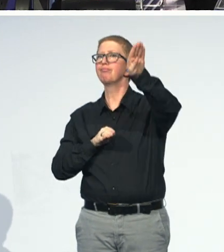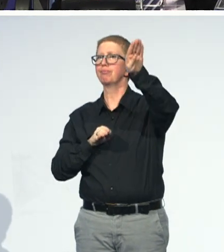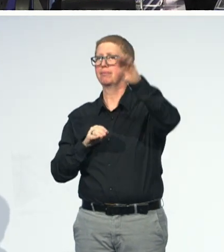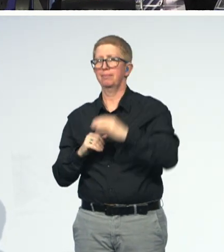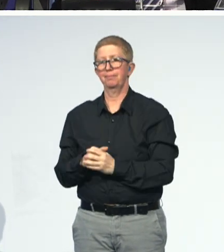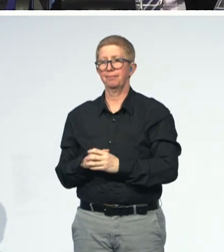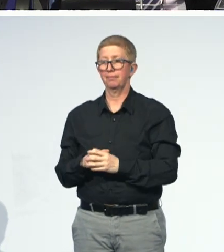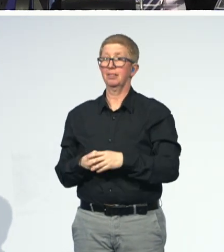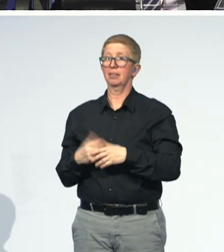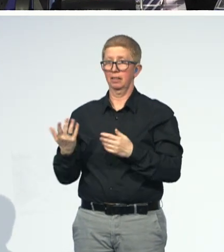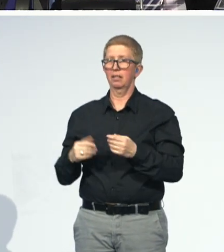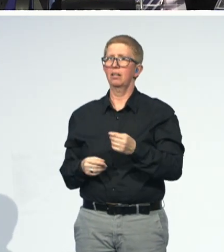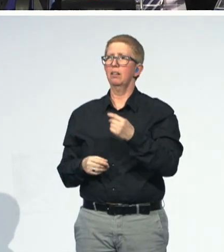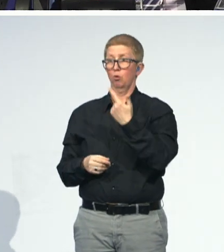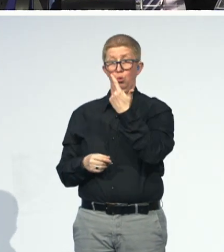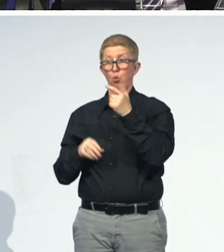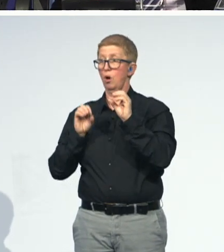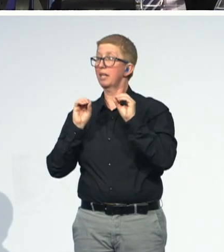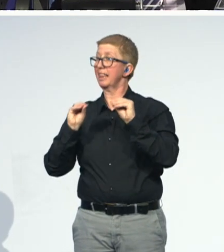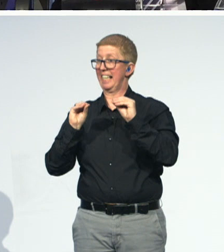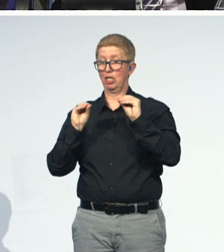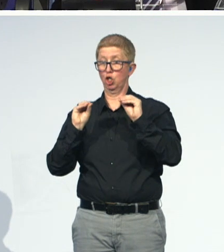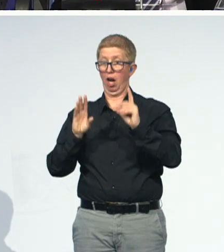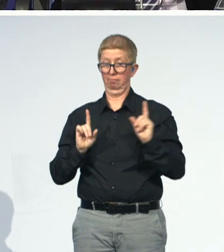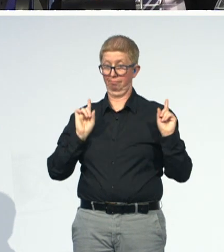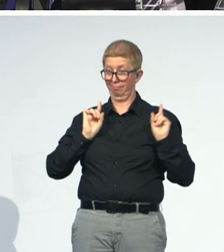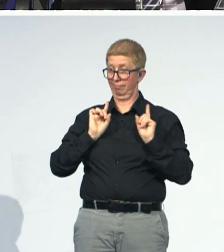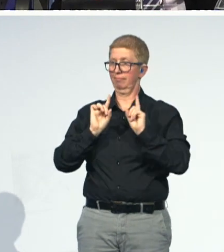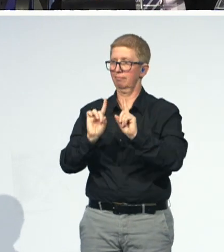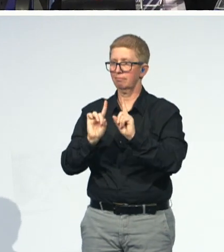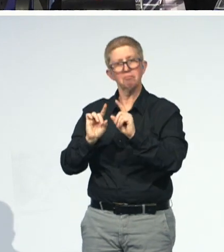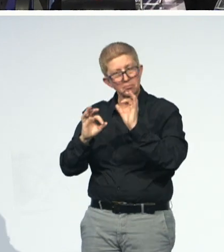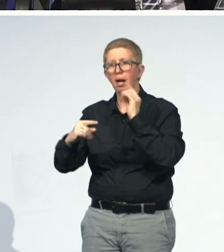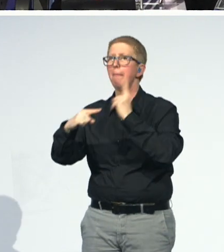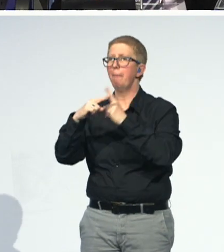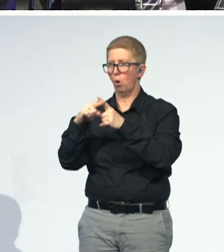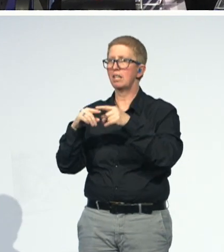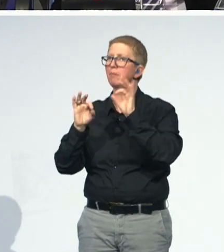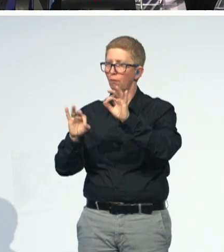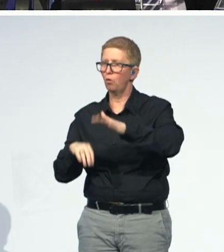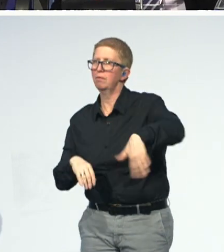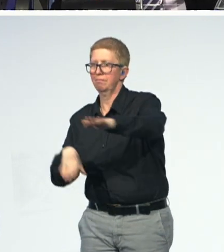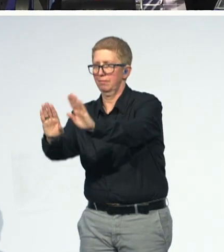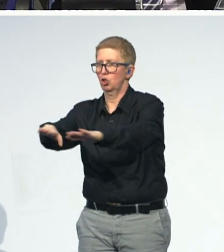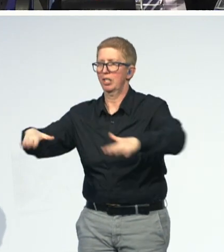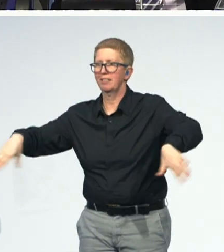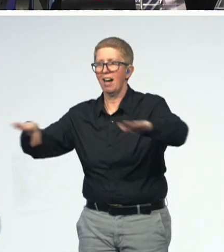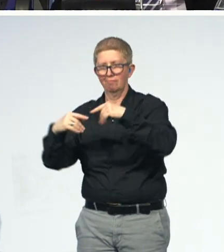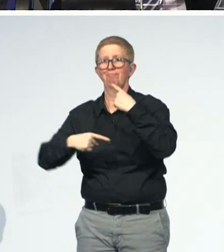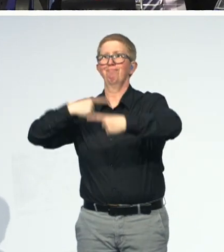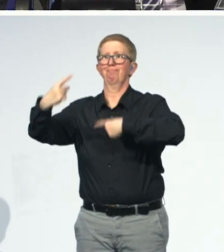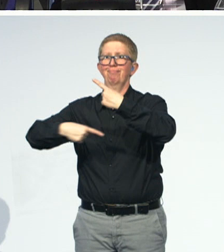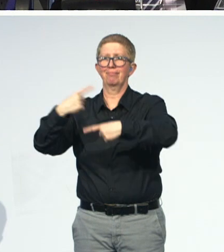teachers. And so the deaf people are providing sign input, and they instill